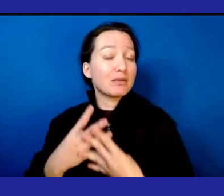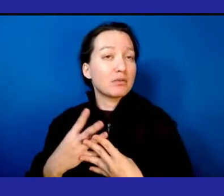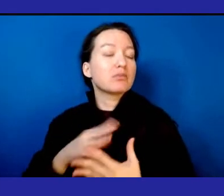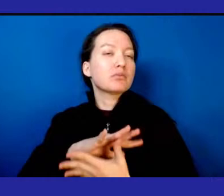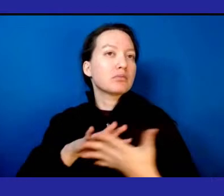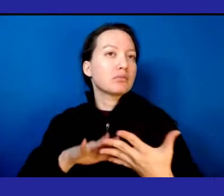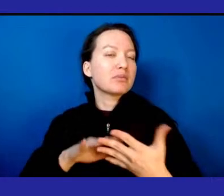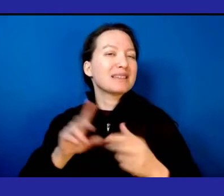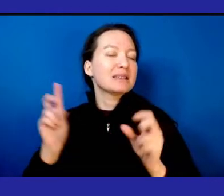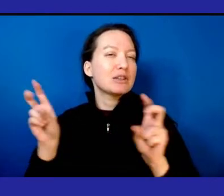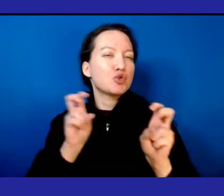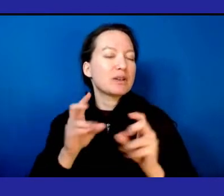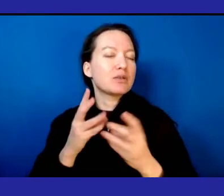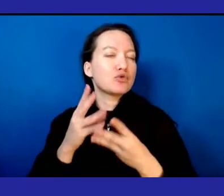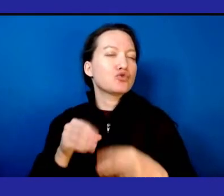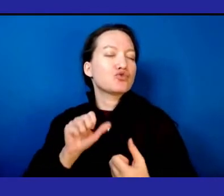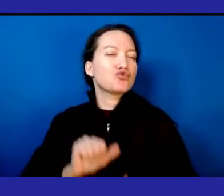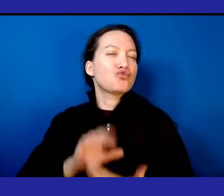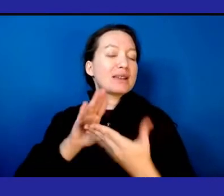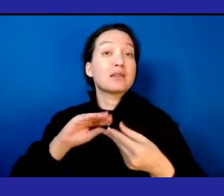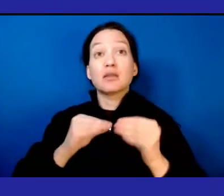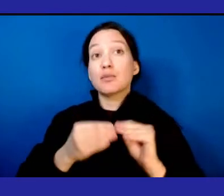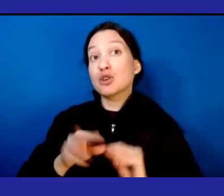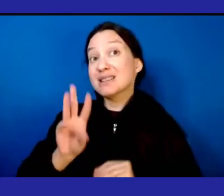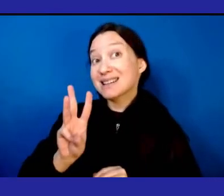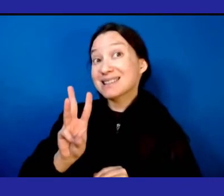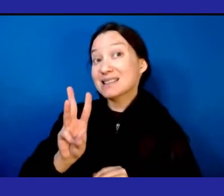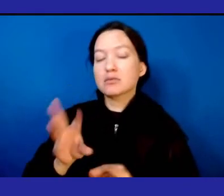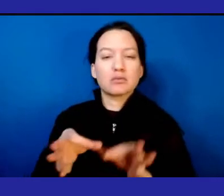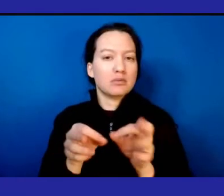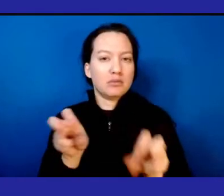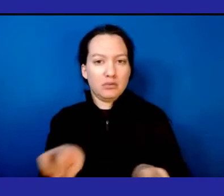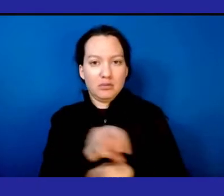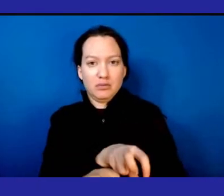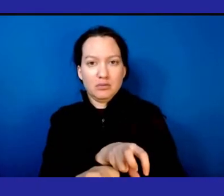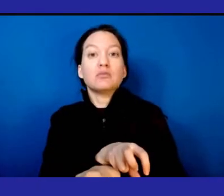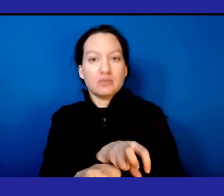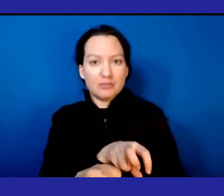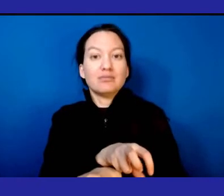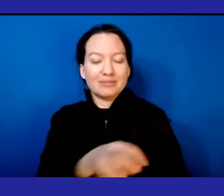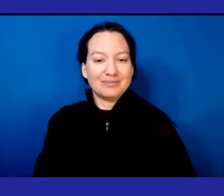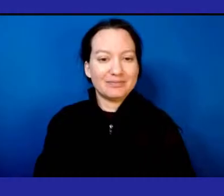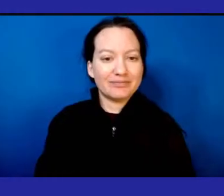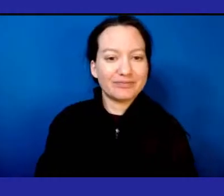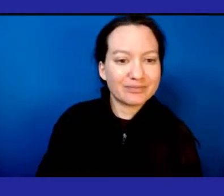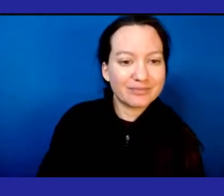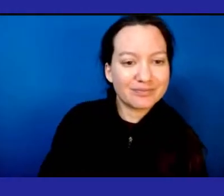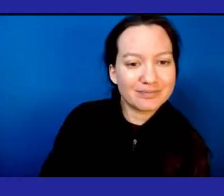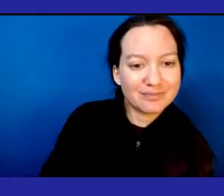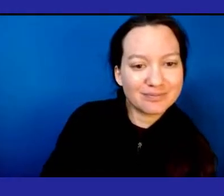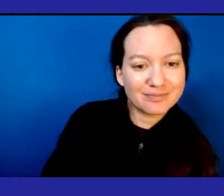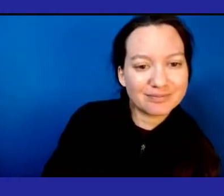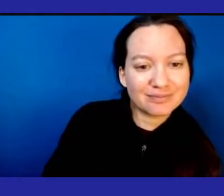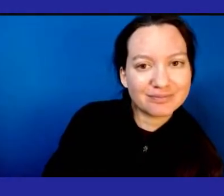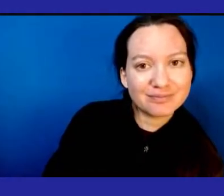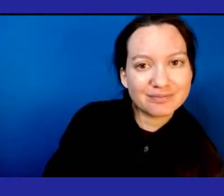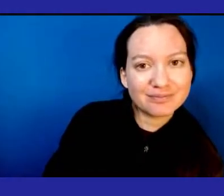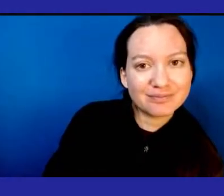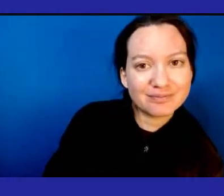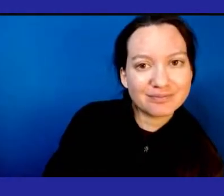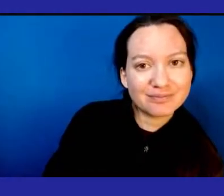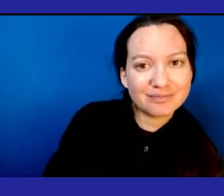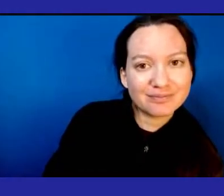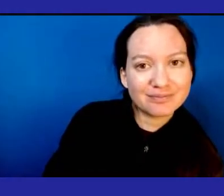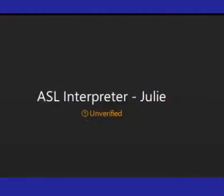issues. Slide number 6. We would like to extend our gratitude and acknowledgments to